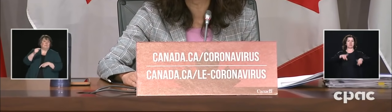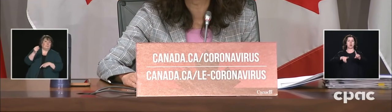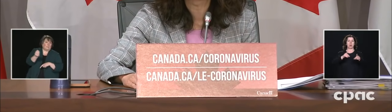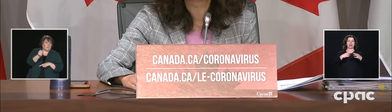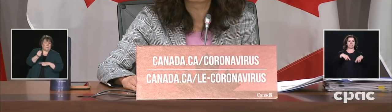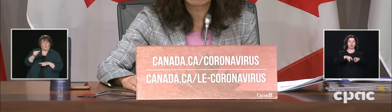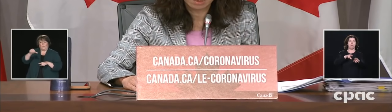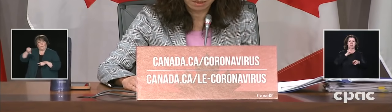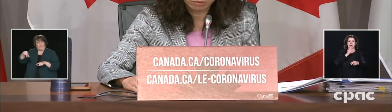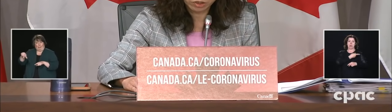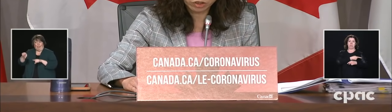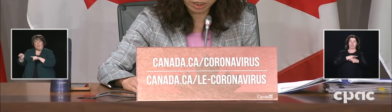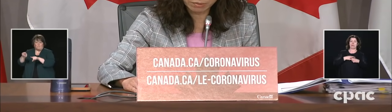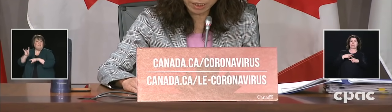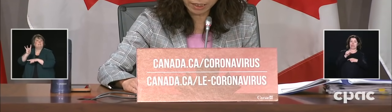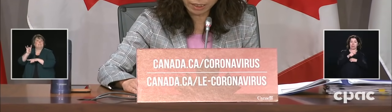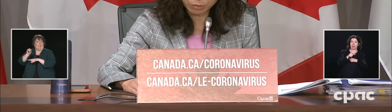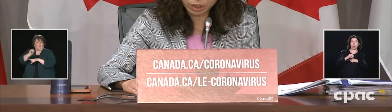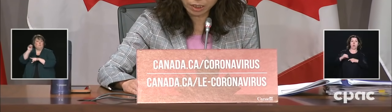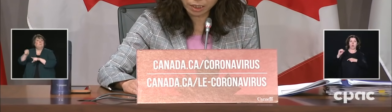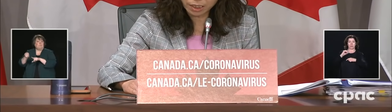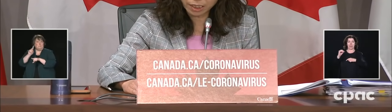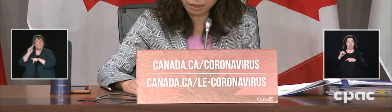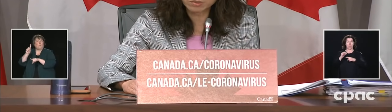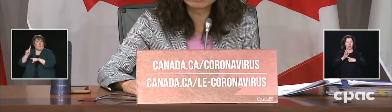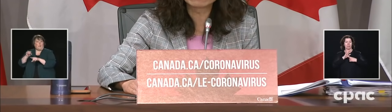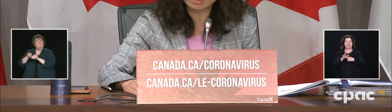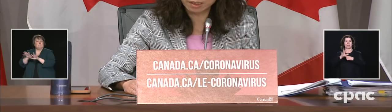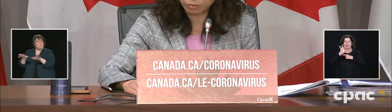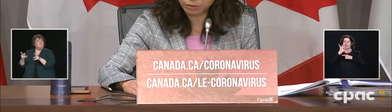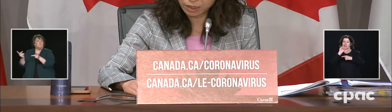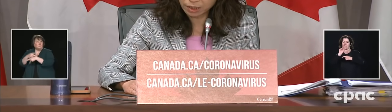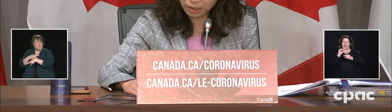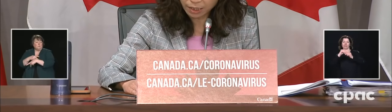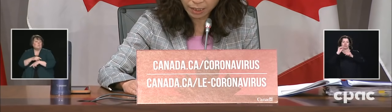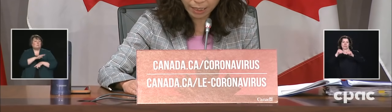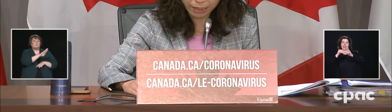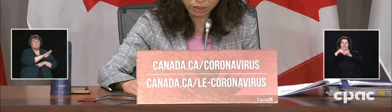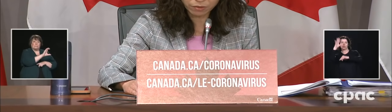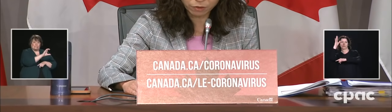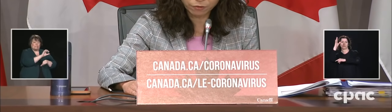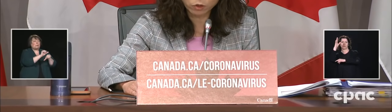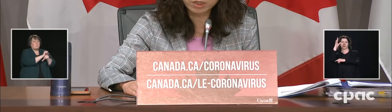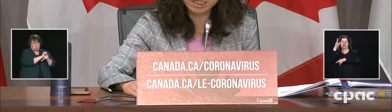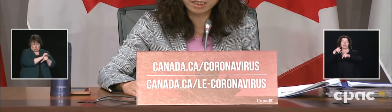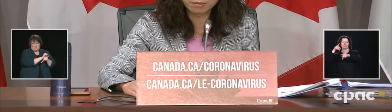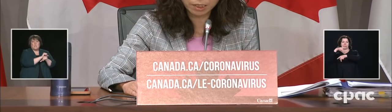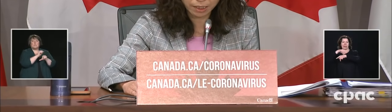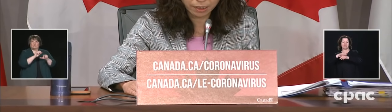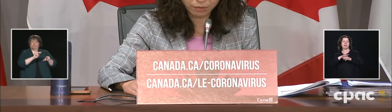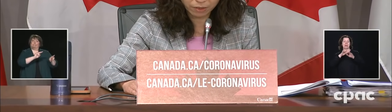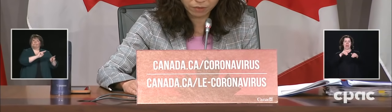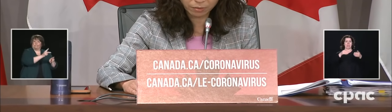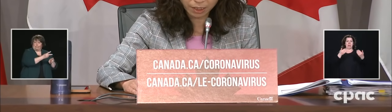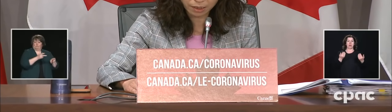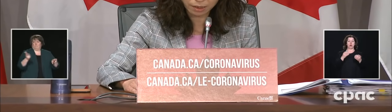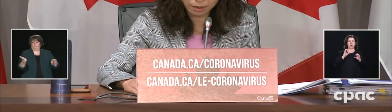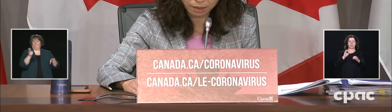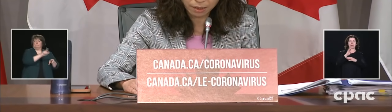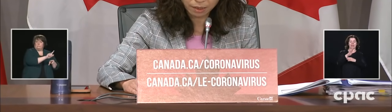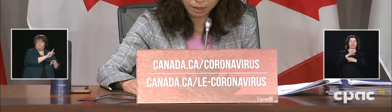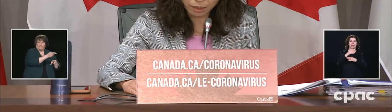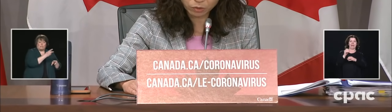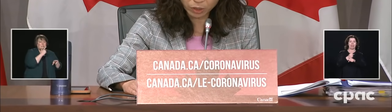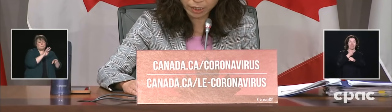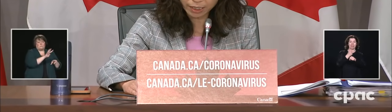confirmed cases. British Columbia and Alberta are the next most affected provinces, accounting for 14% of confirmed